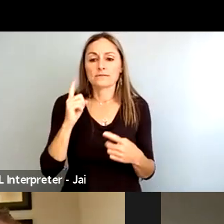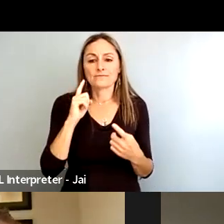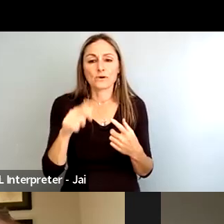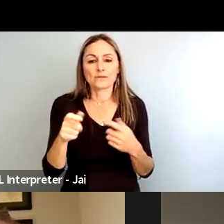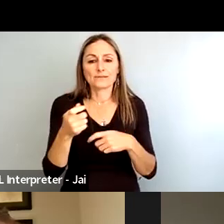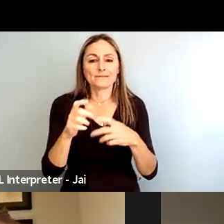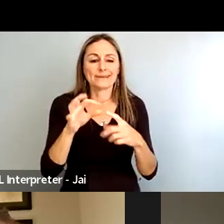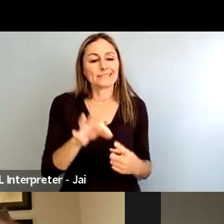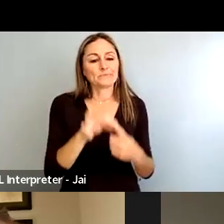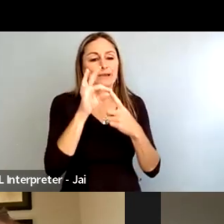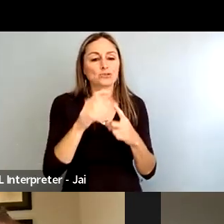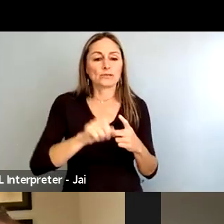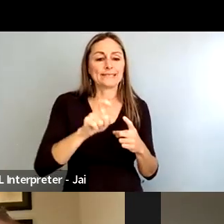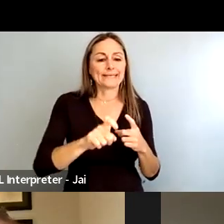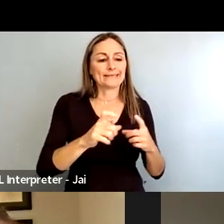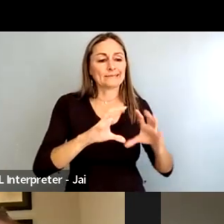more friendly and more